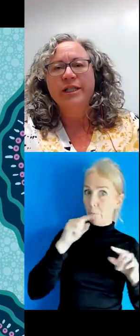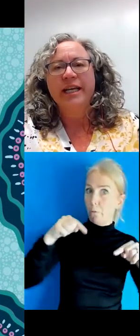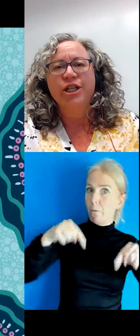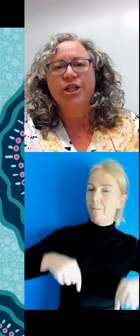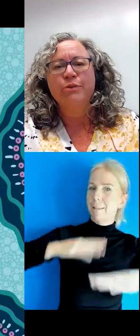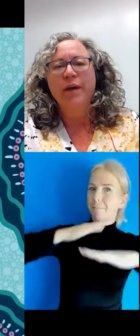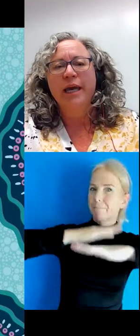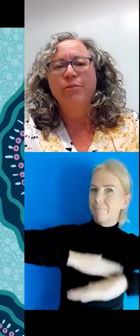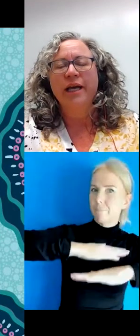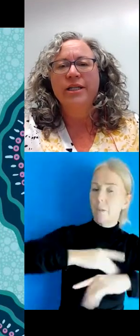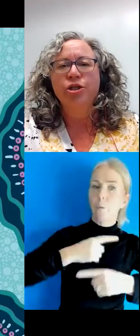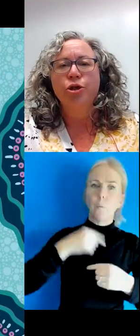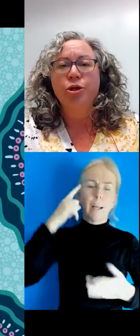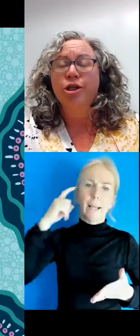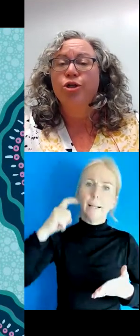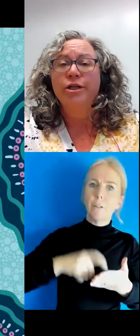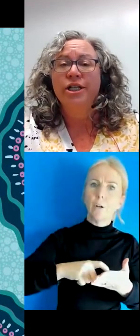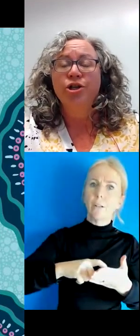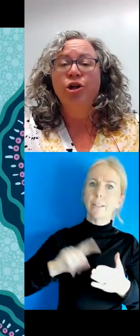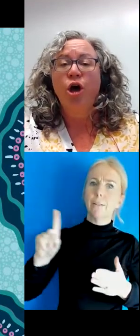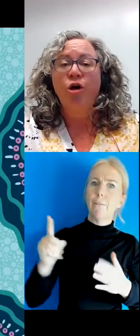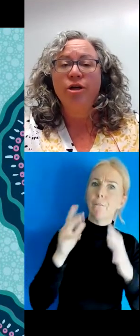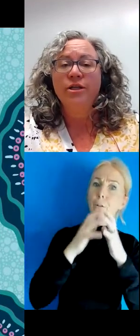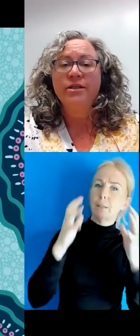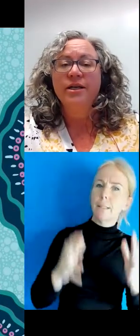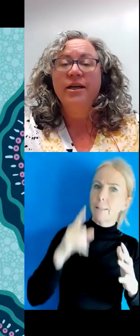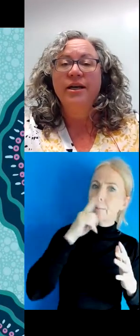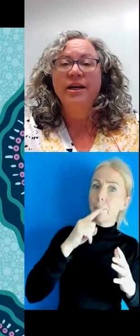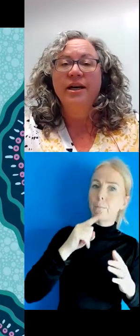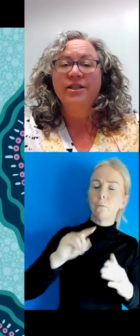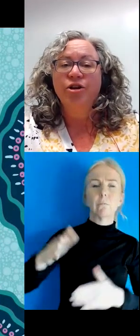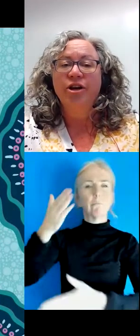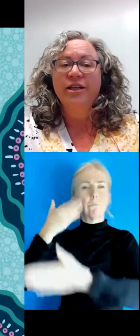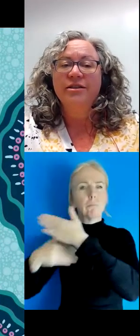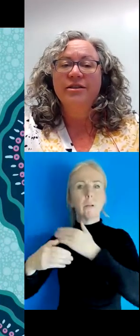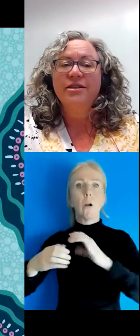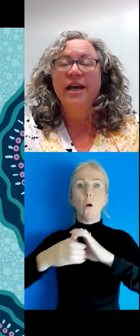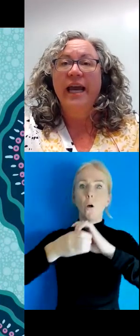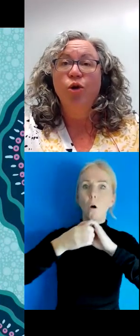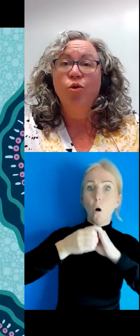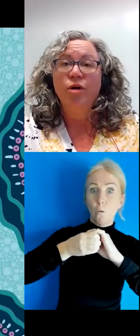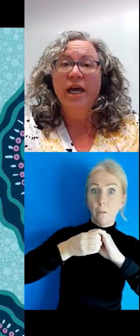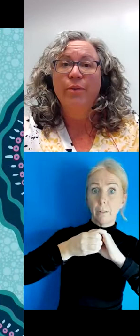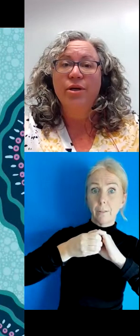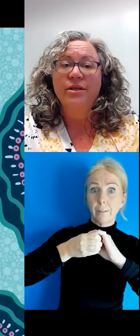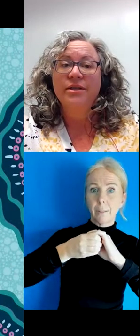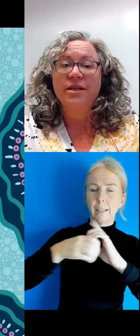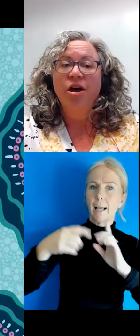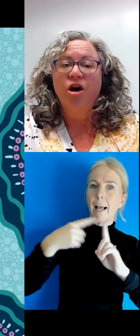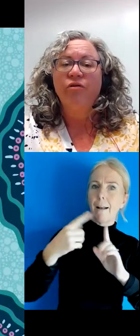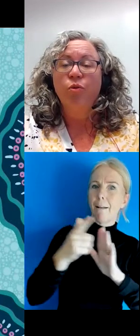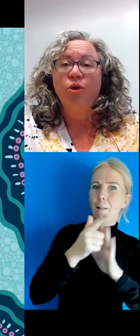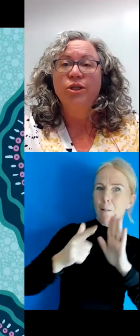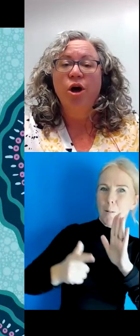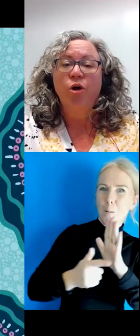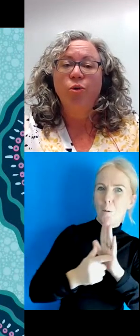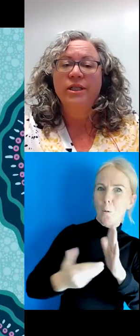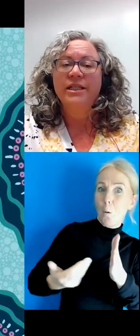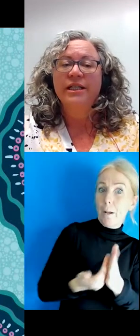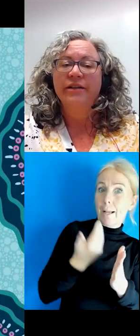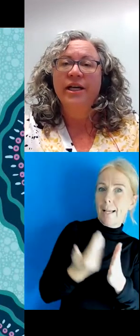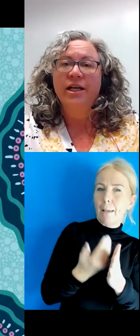acknowledge First Nations people as the traditional owners, custodians and law keepers of the